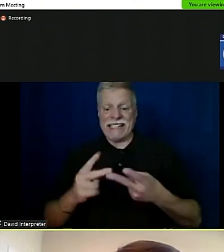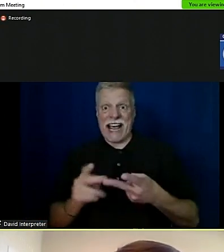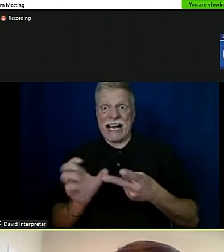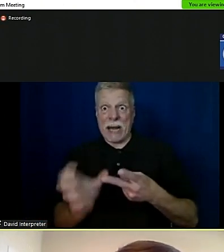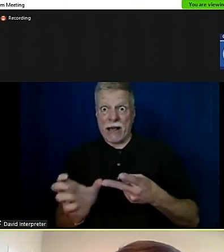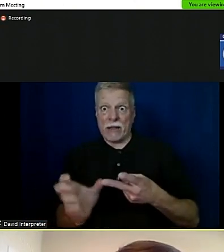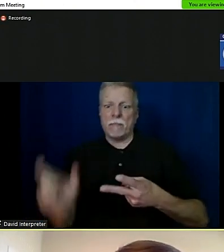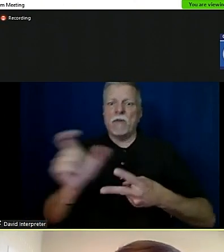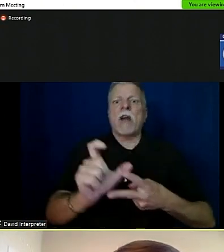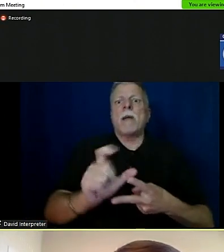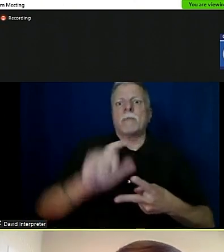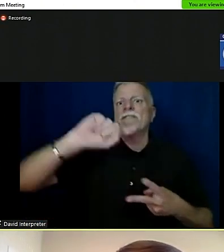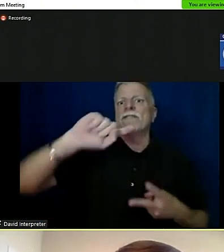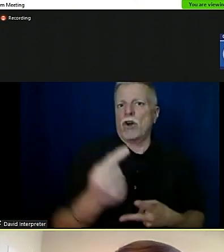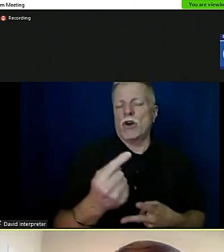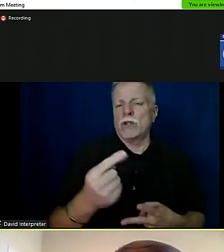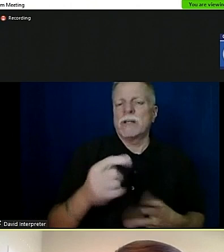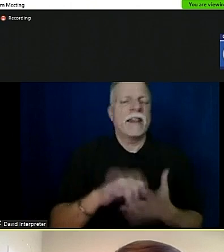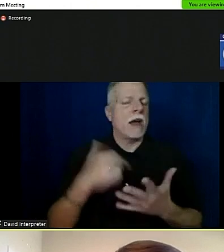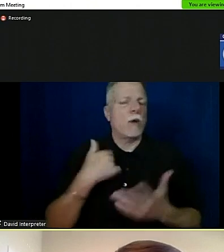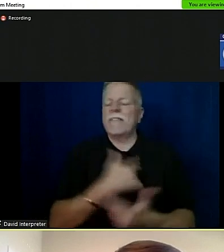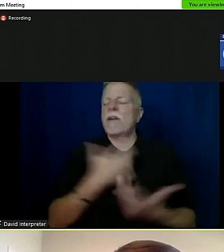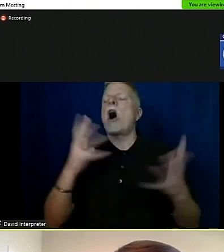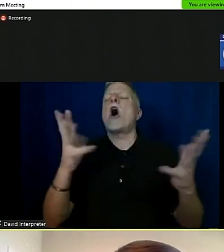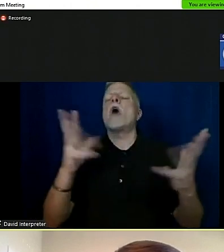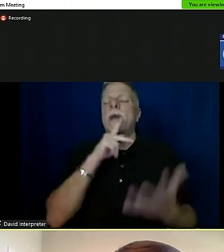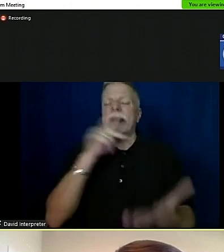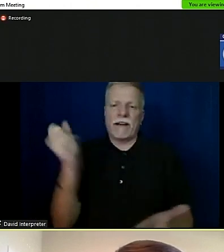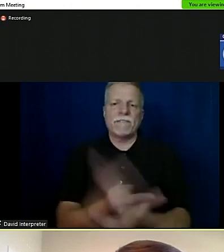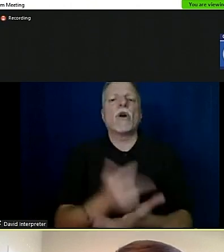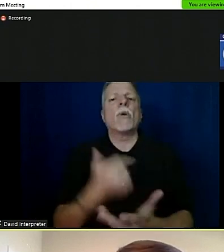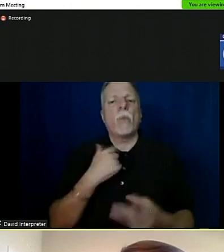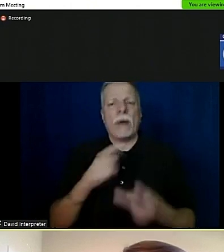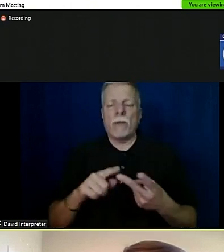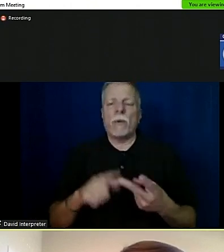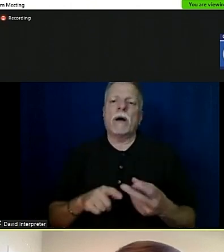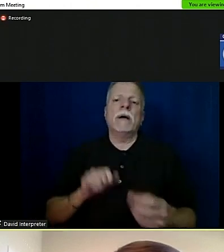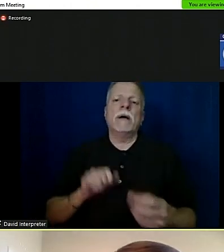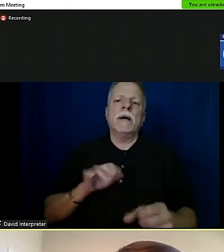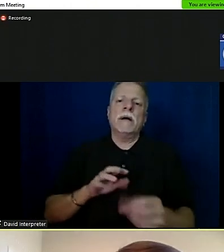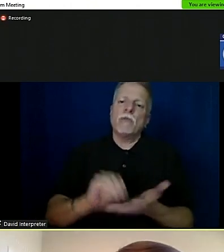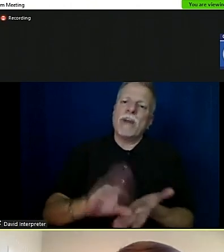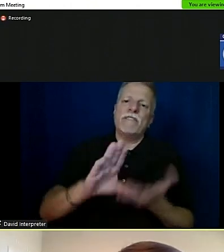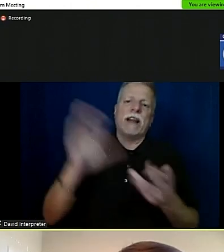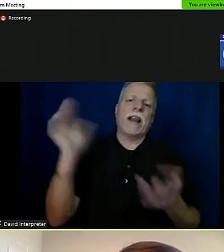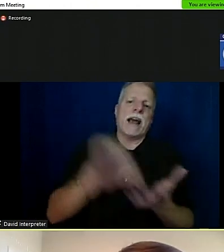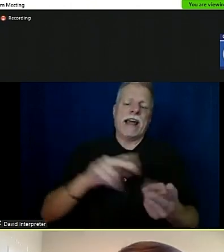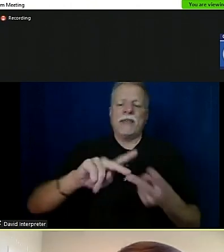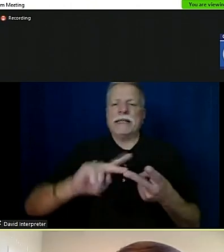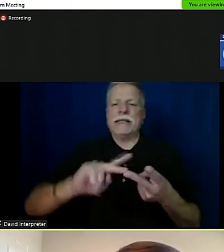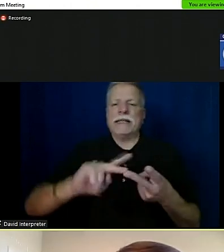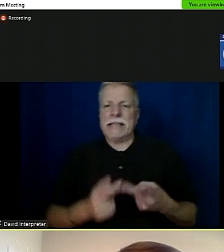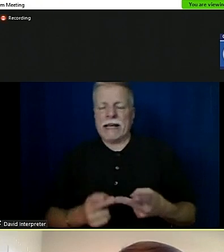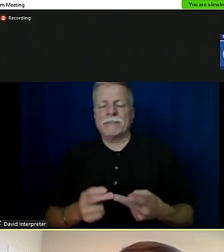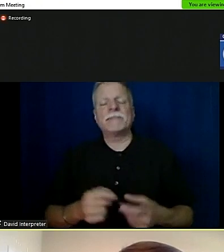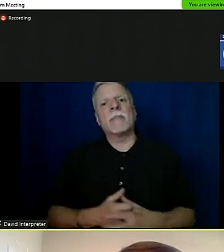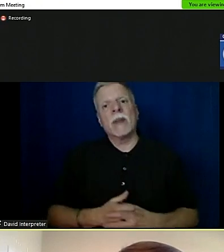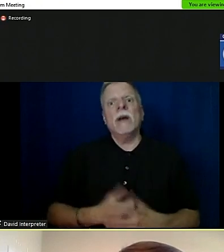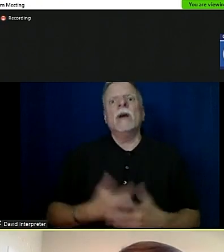actually already confirmed in weeks ahead that we'll get back to them. So no issues on that. And any large events, we certainly